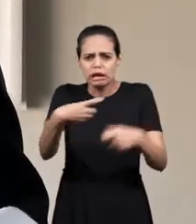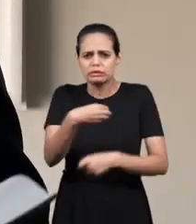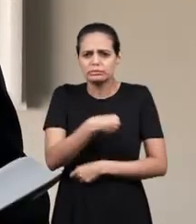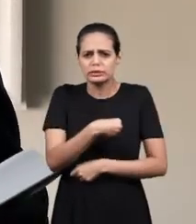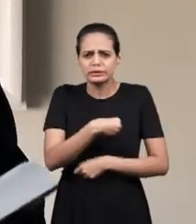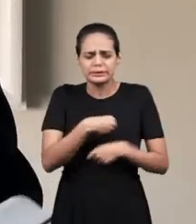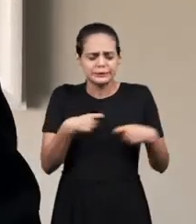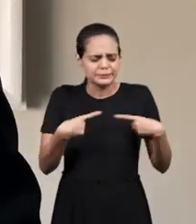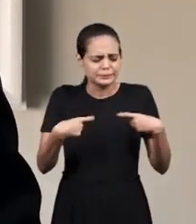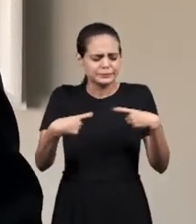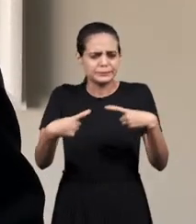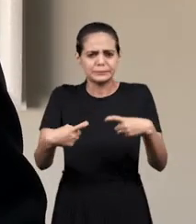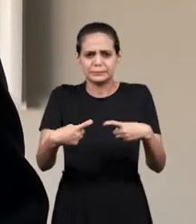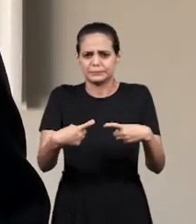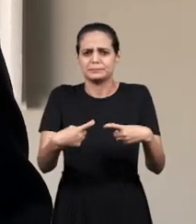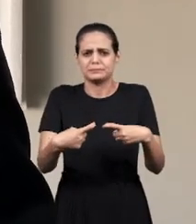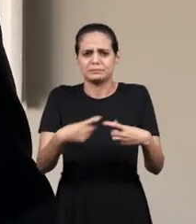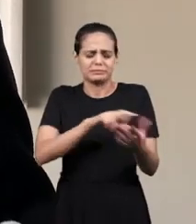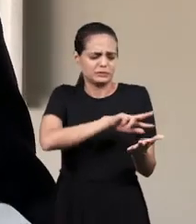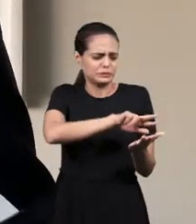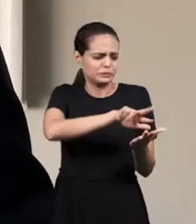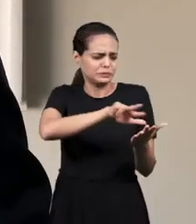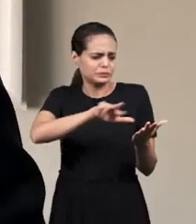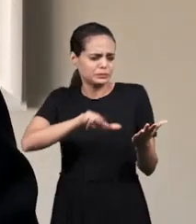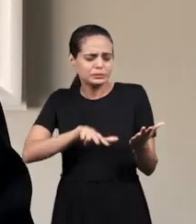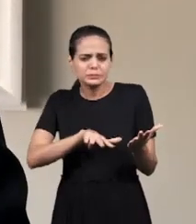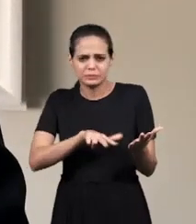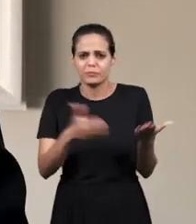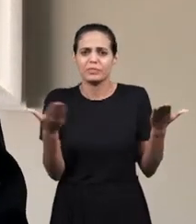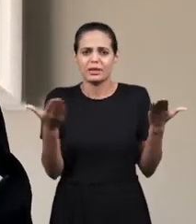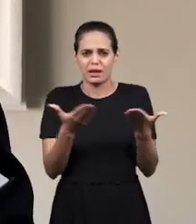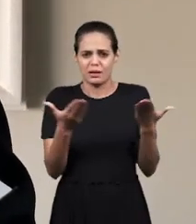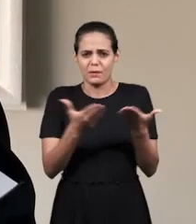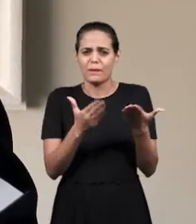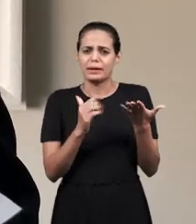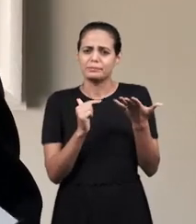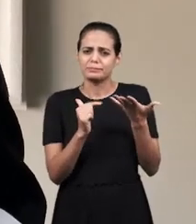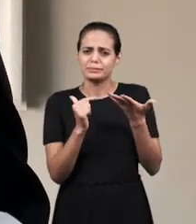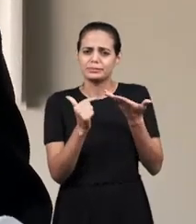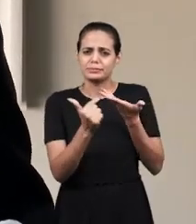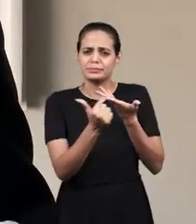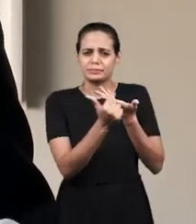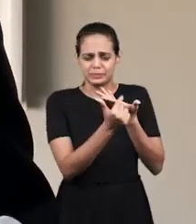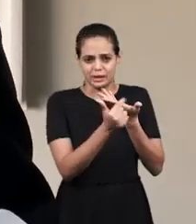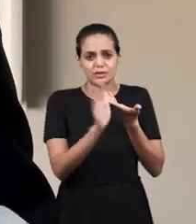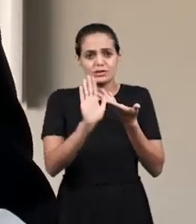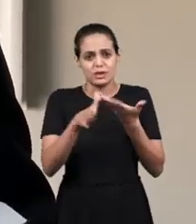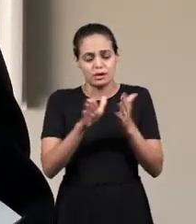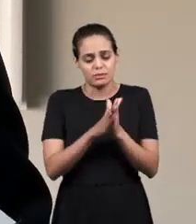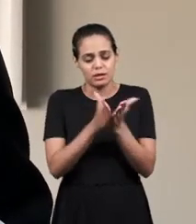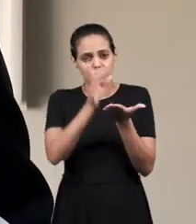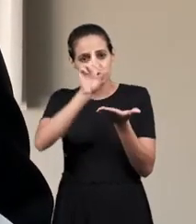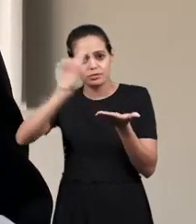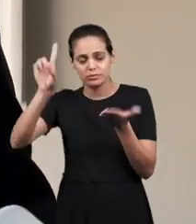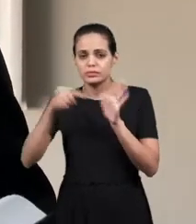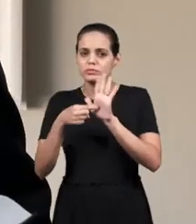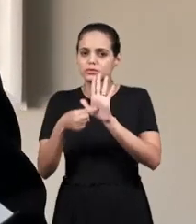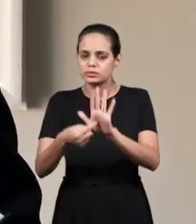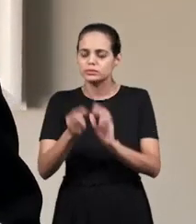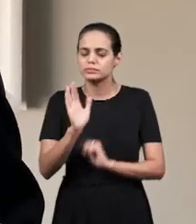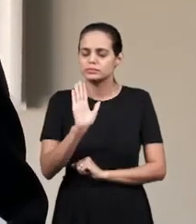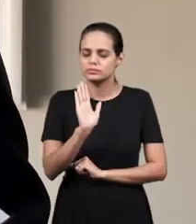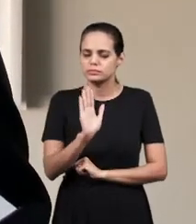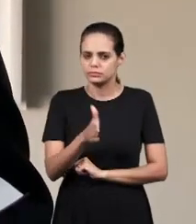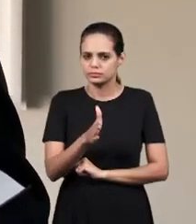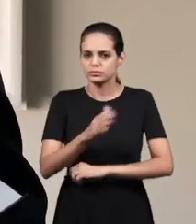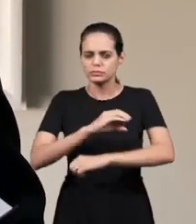living in our midst, in our time. It was prophesied in the Word of God. It is toward